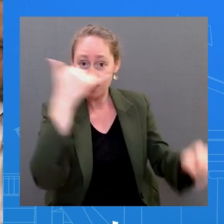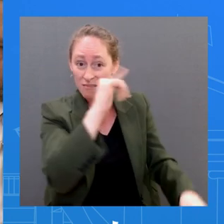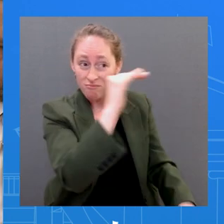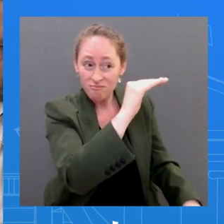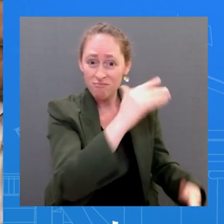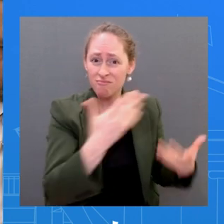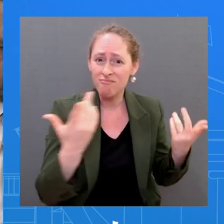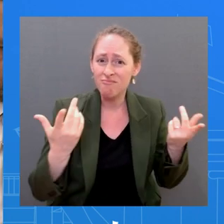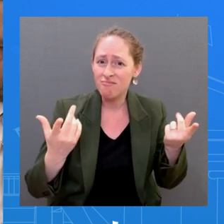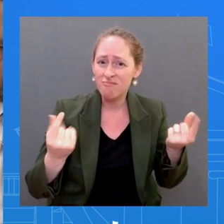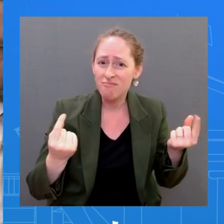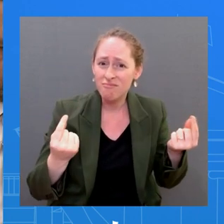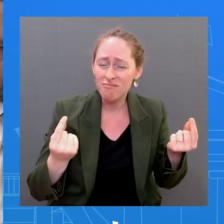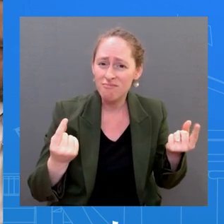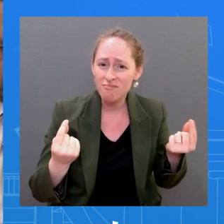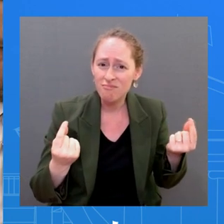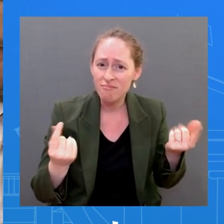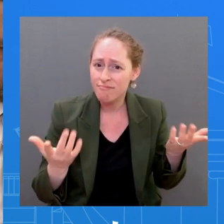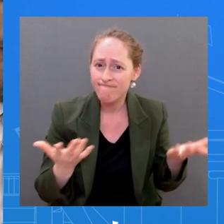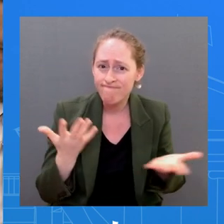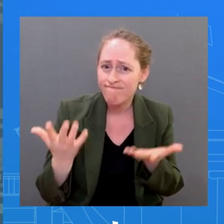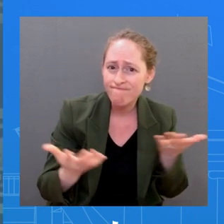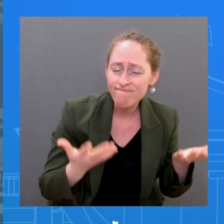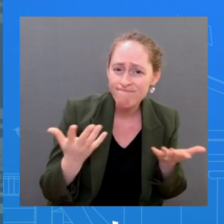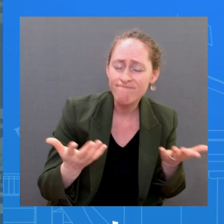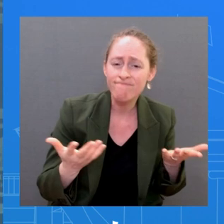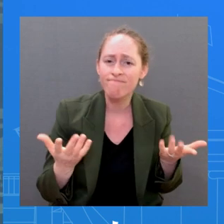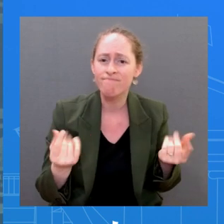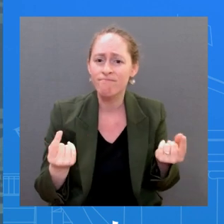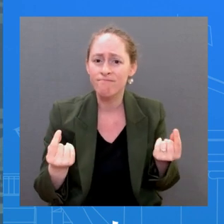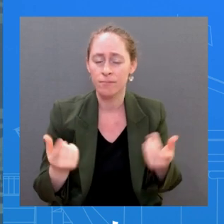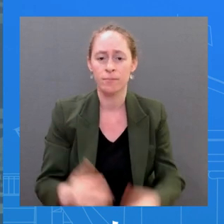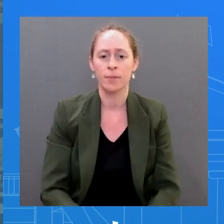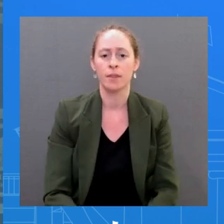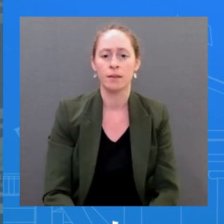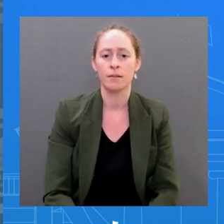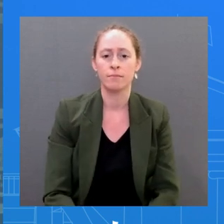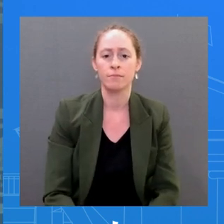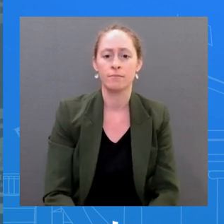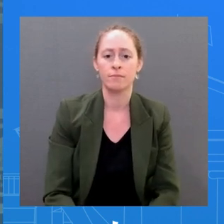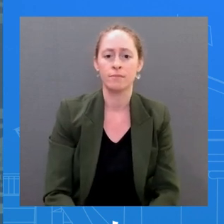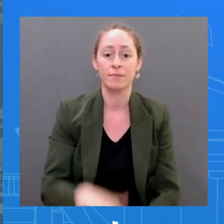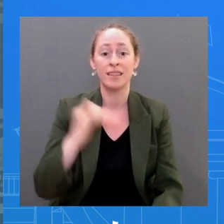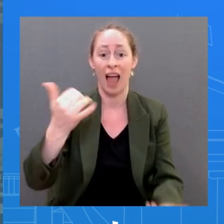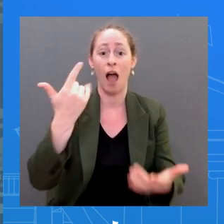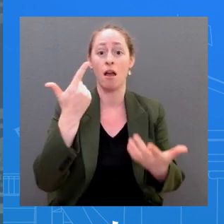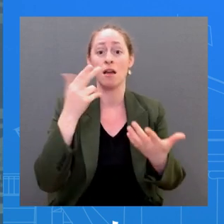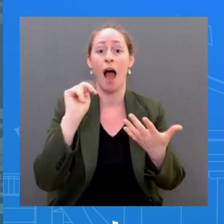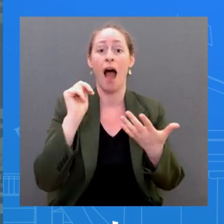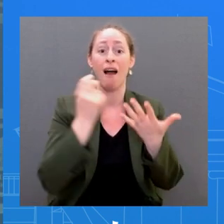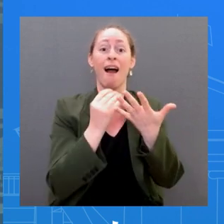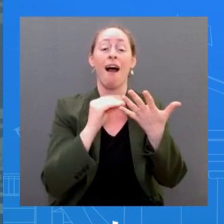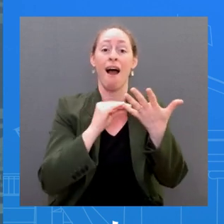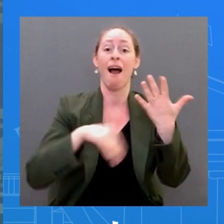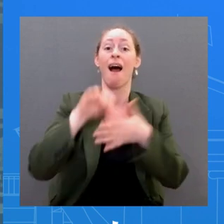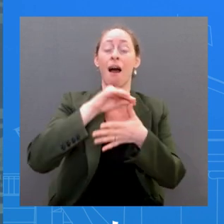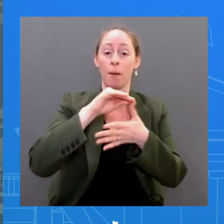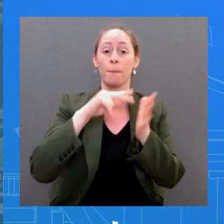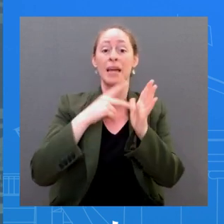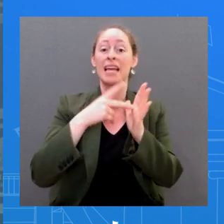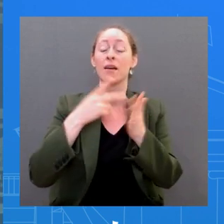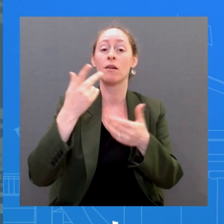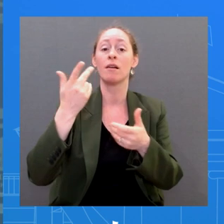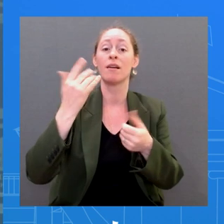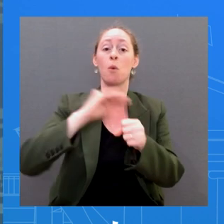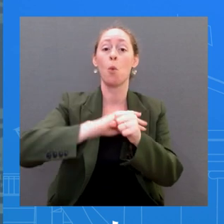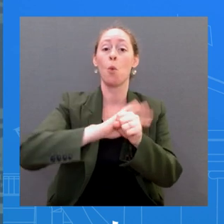that are happening right now on the gun talks? Yeah, it's a very good question. You know, look, just to kind of reiterate a little